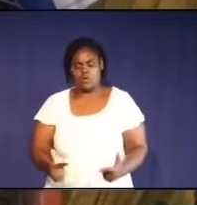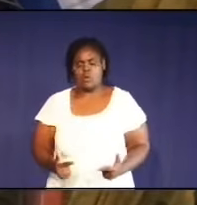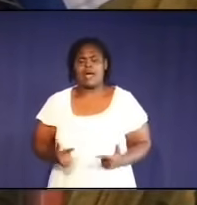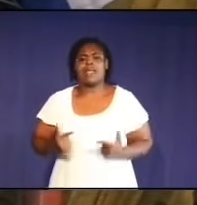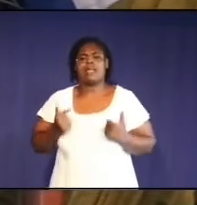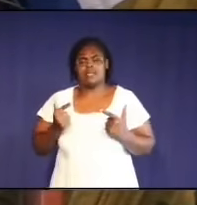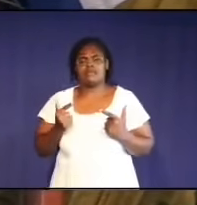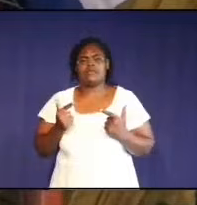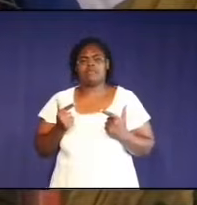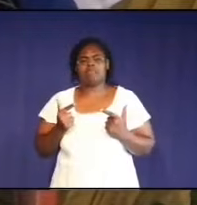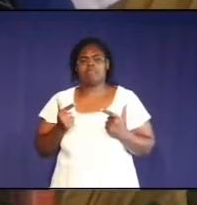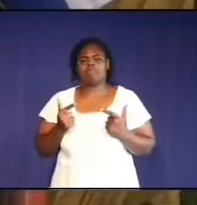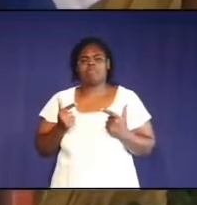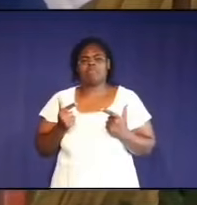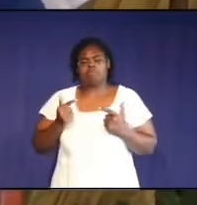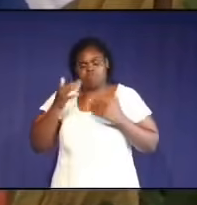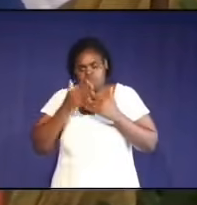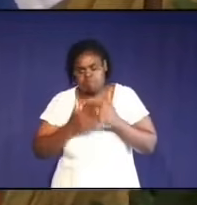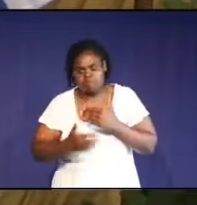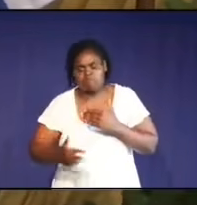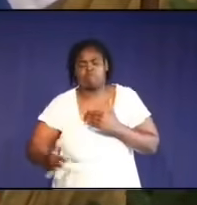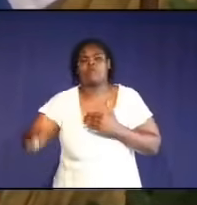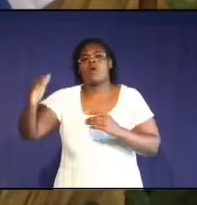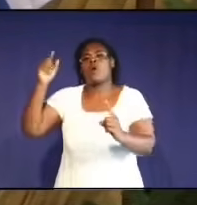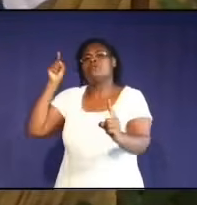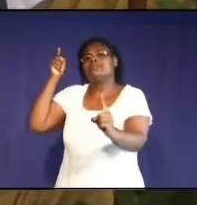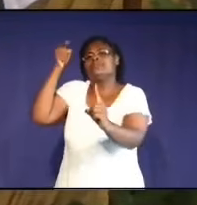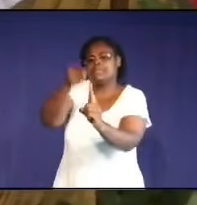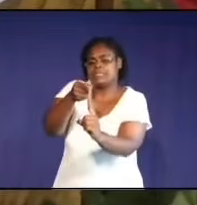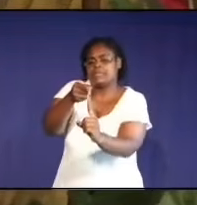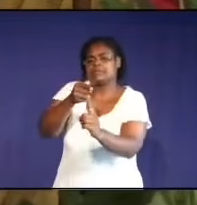until. But let me come back to the text.